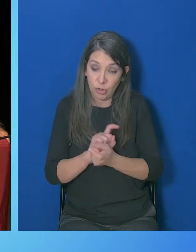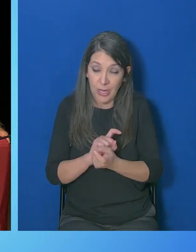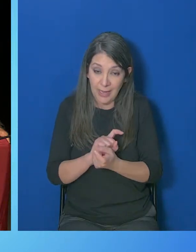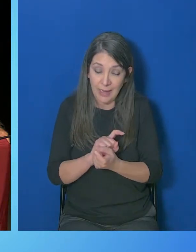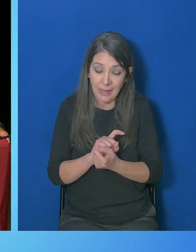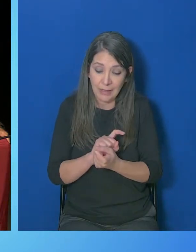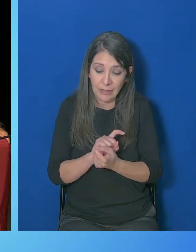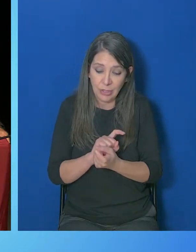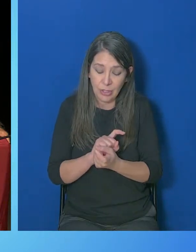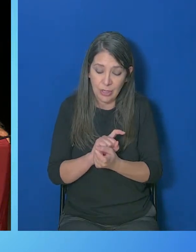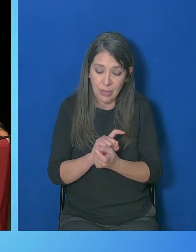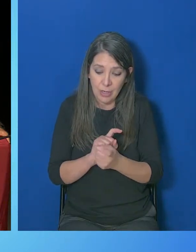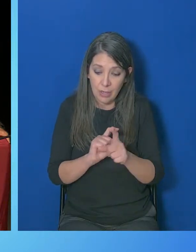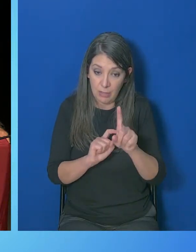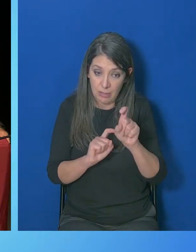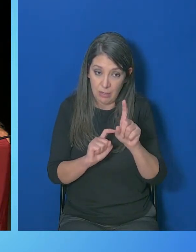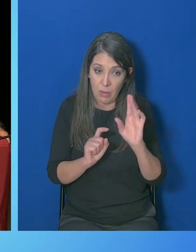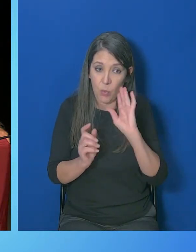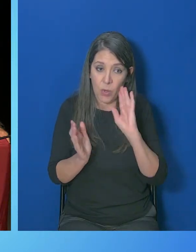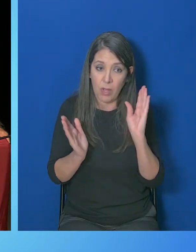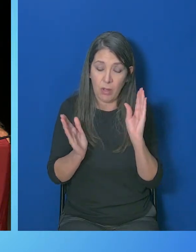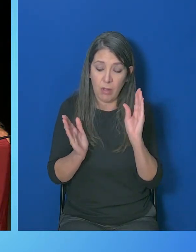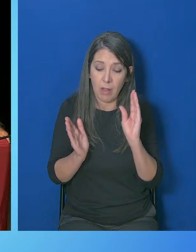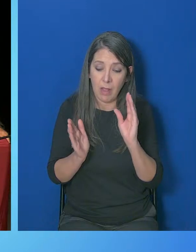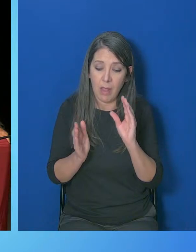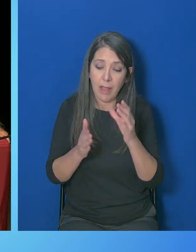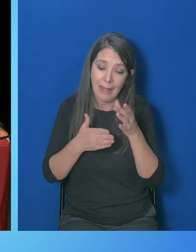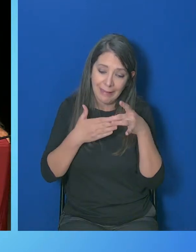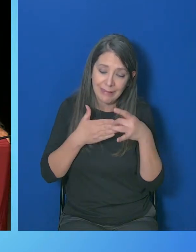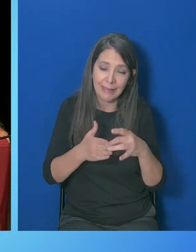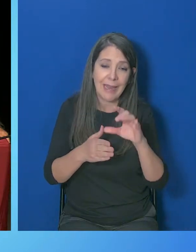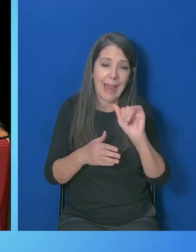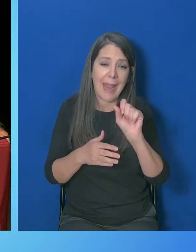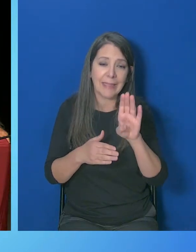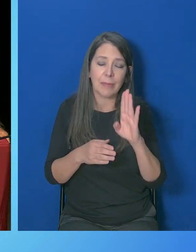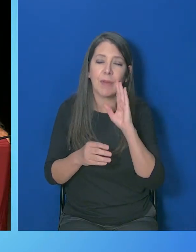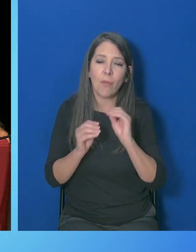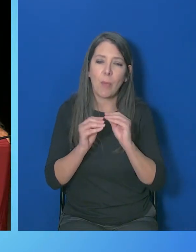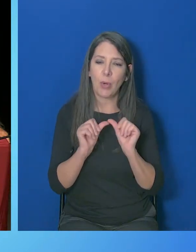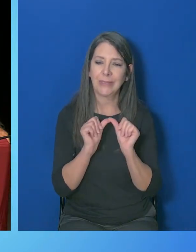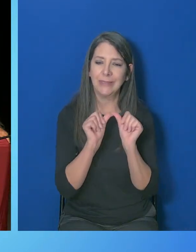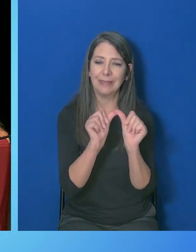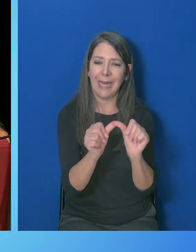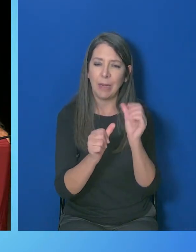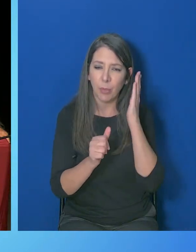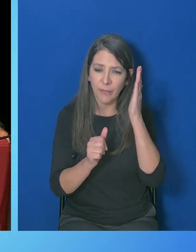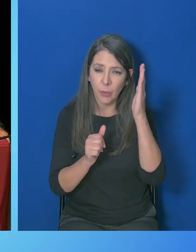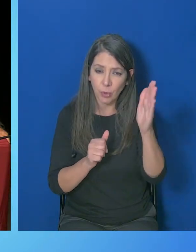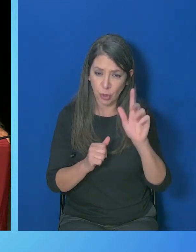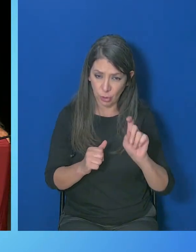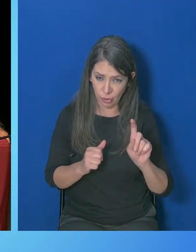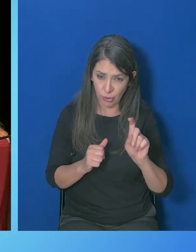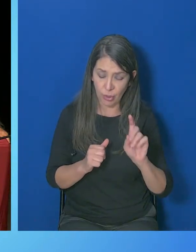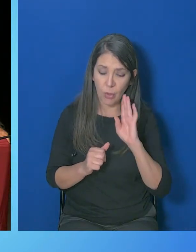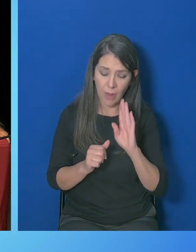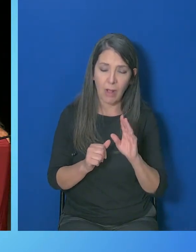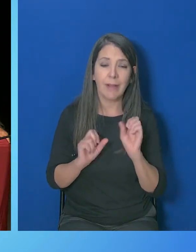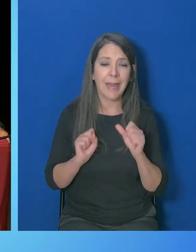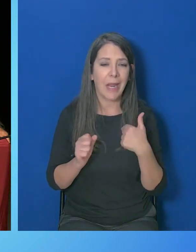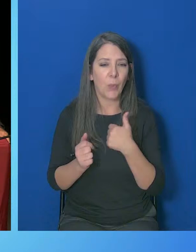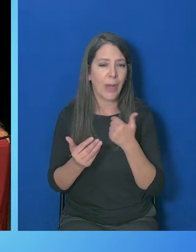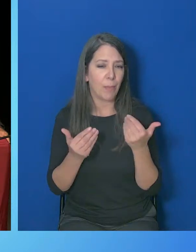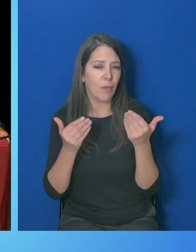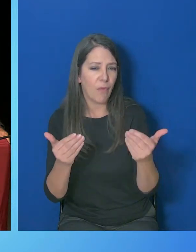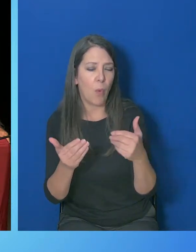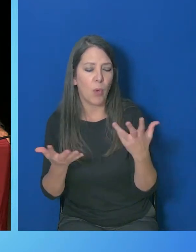made to put ASDB on the path to a financially sustainable future. However, we remain to move forward with what